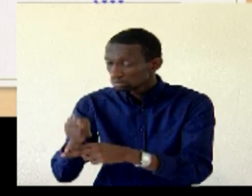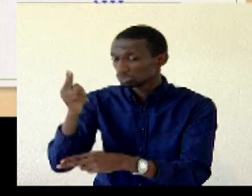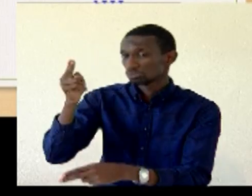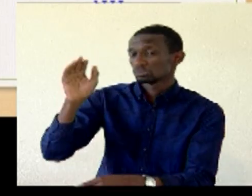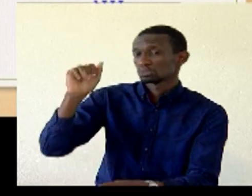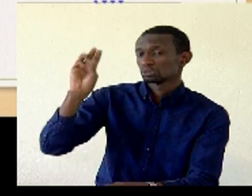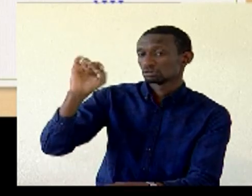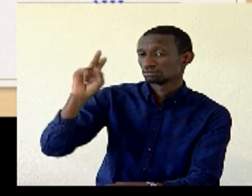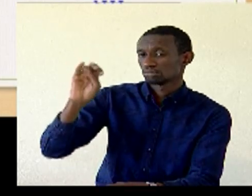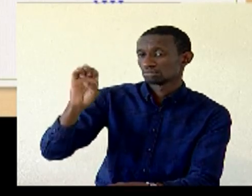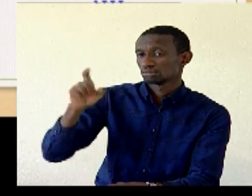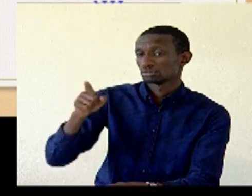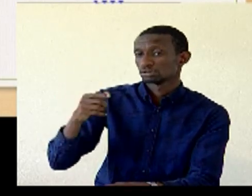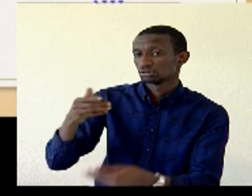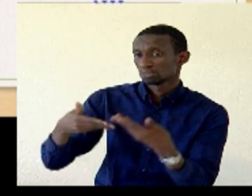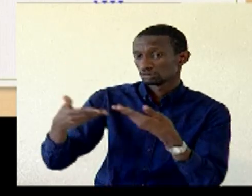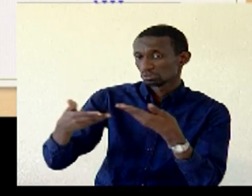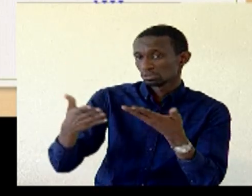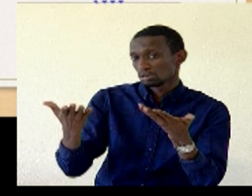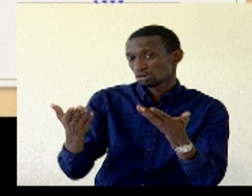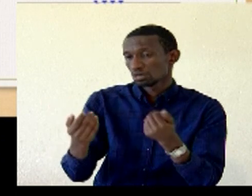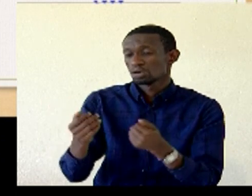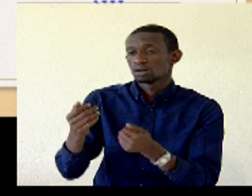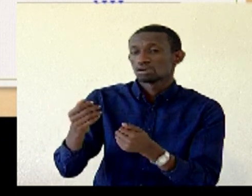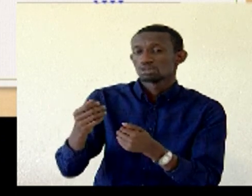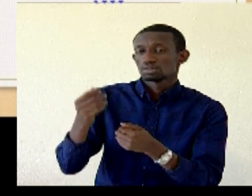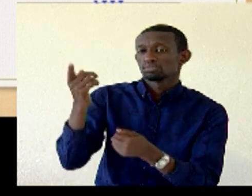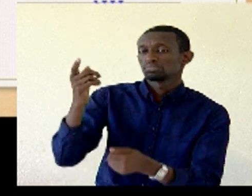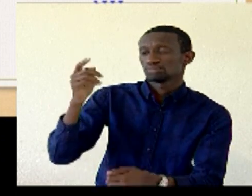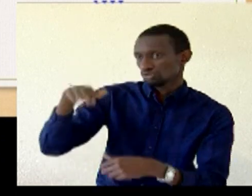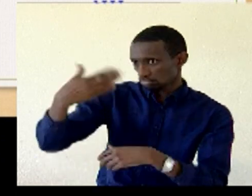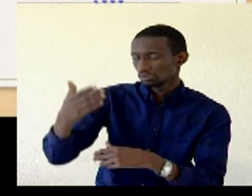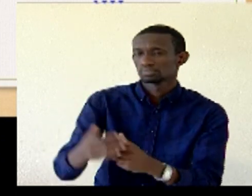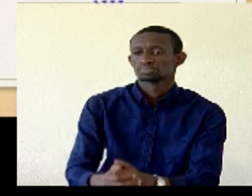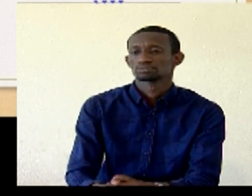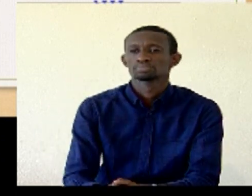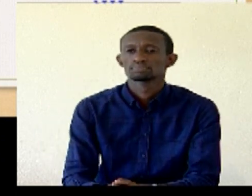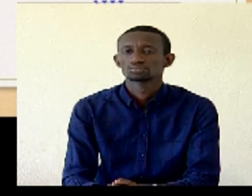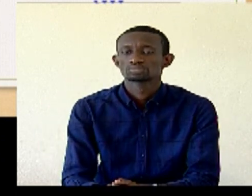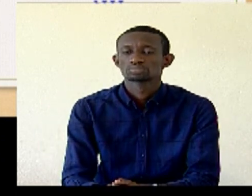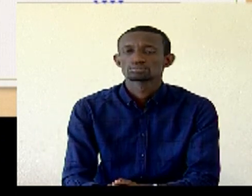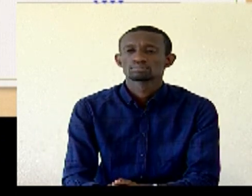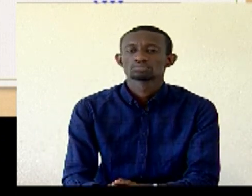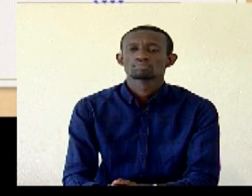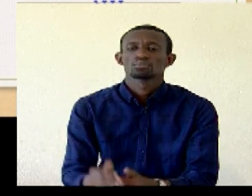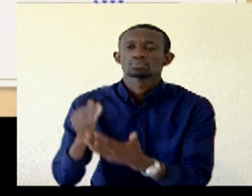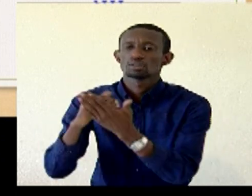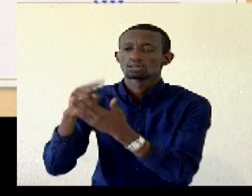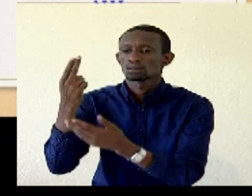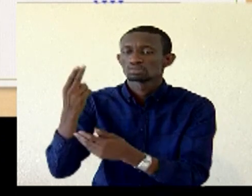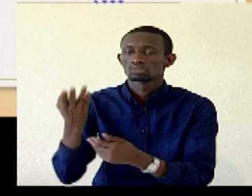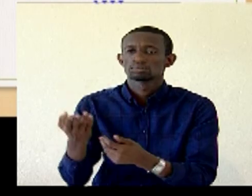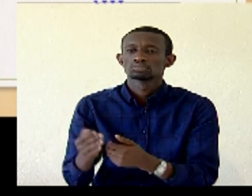amines, I will be discussing even the aliphatic amines later on. So the senior sixes praise, you'll be encouraged,